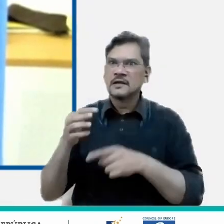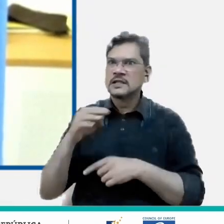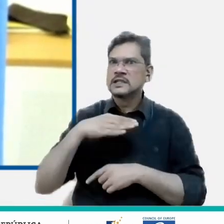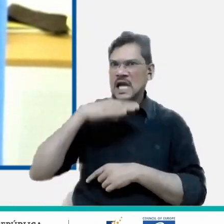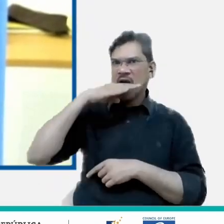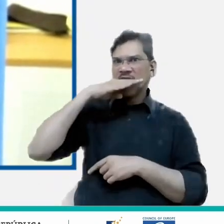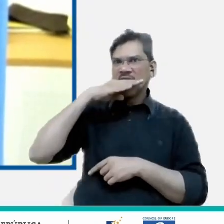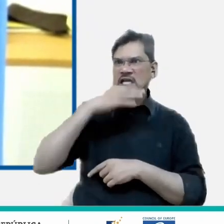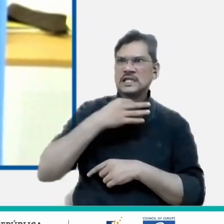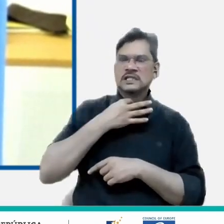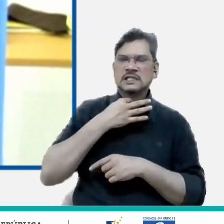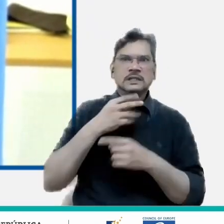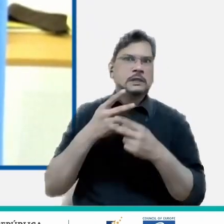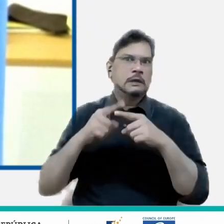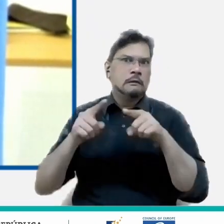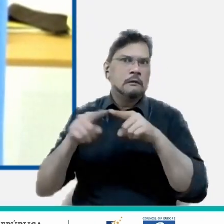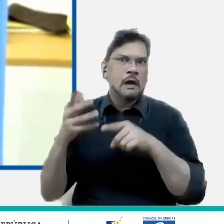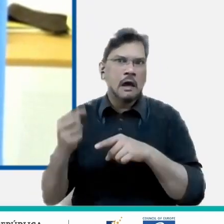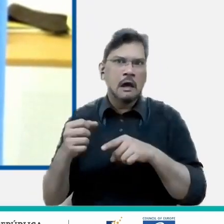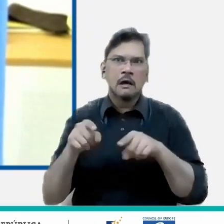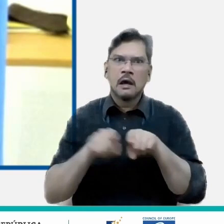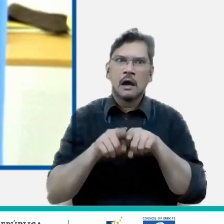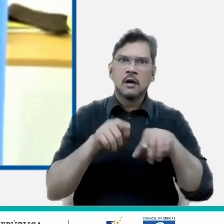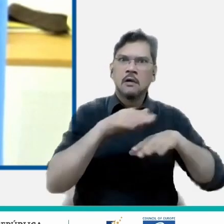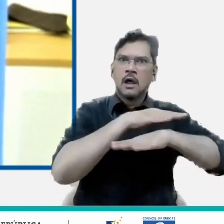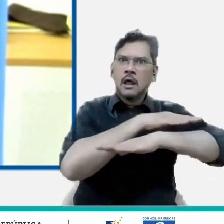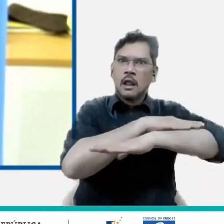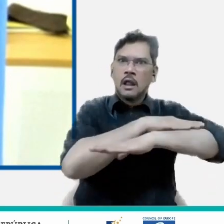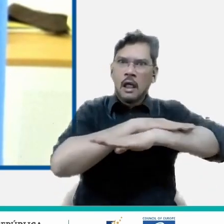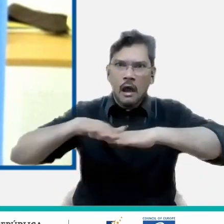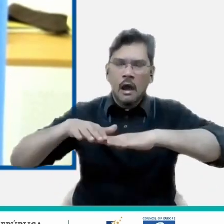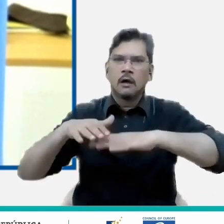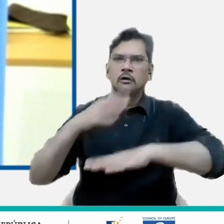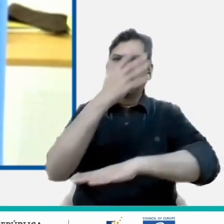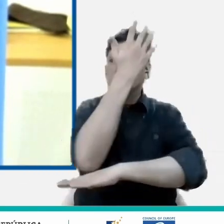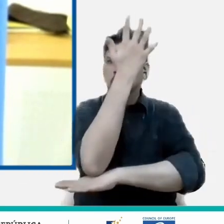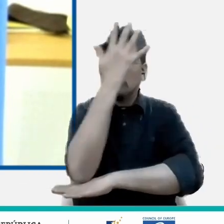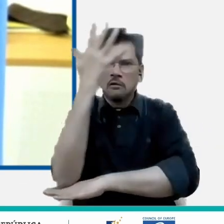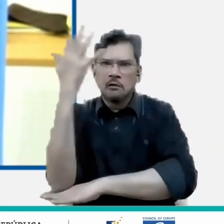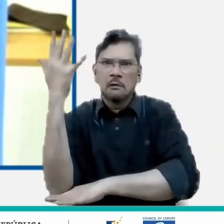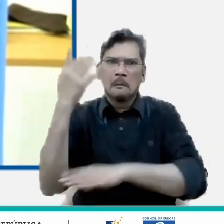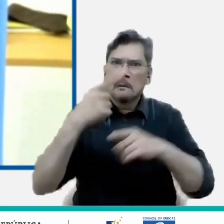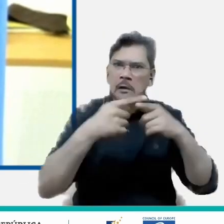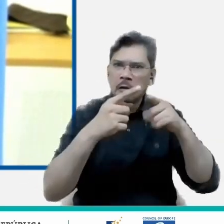forest cover and many other elements, and the importance of profound behavior